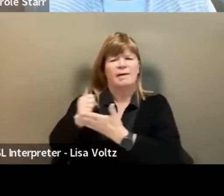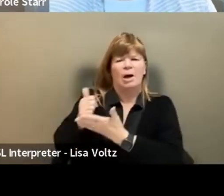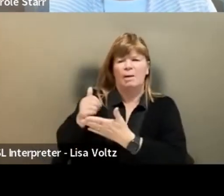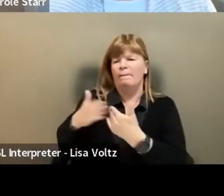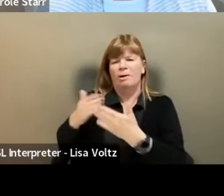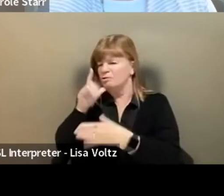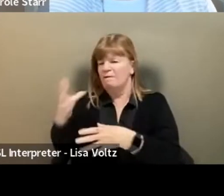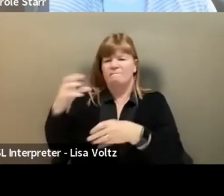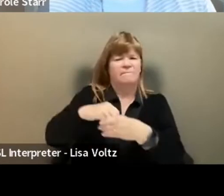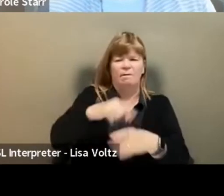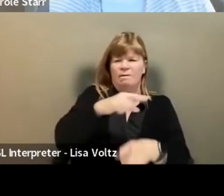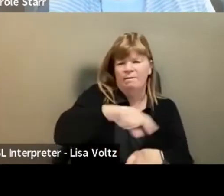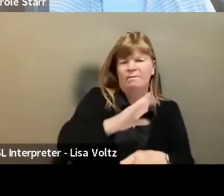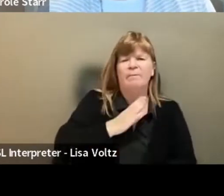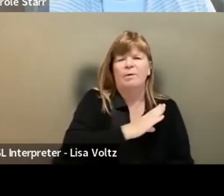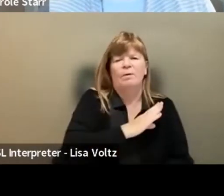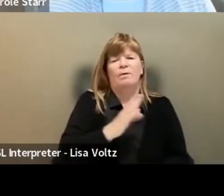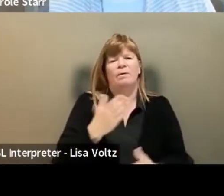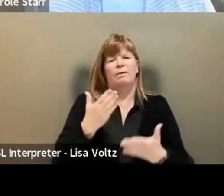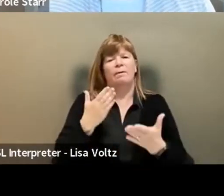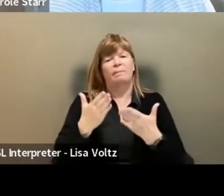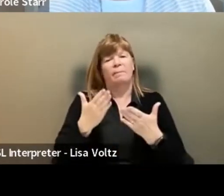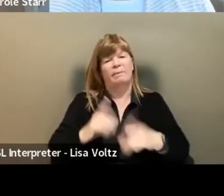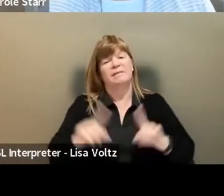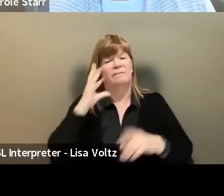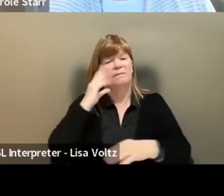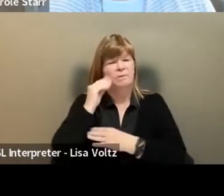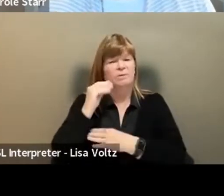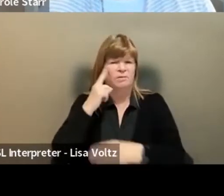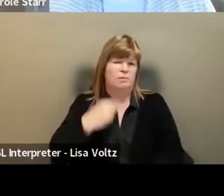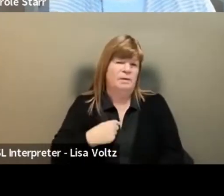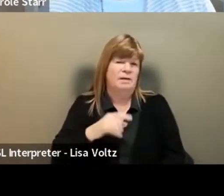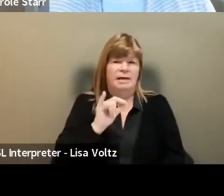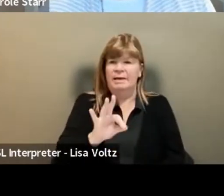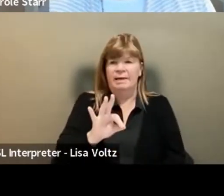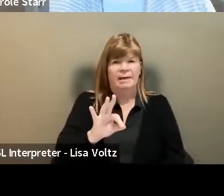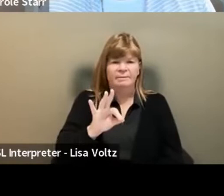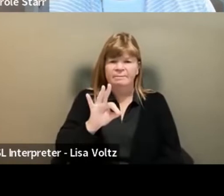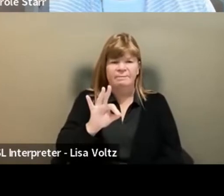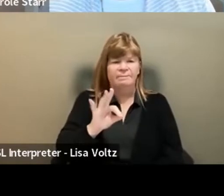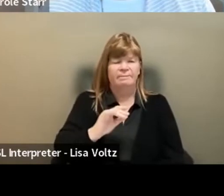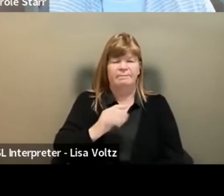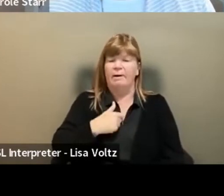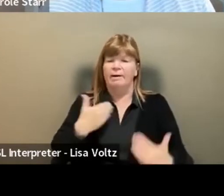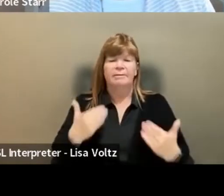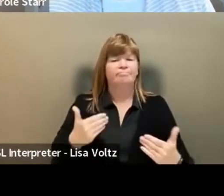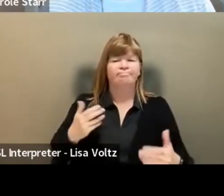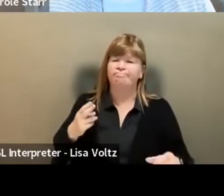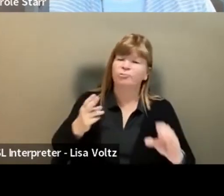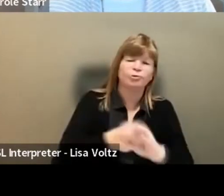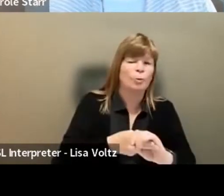wasn't on those boards. It probably would have been a very different experience for me if I had just joined those boards in the sink or